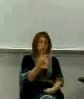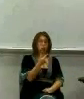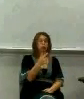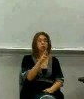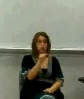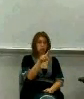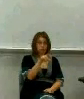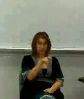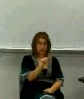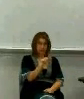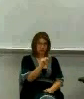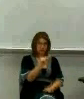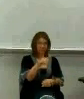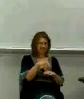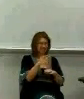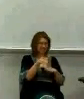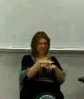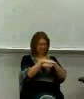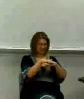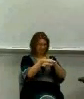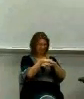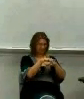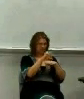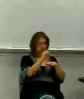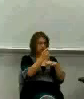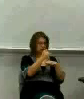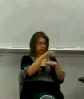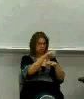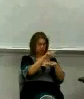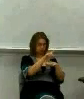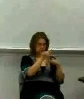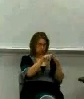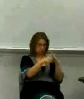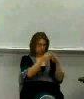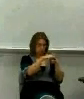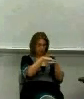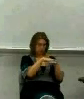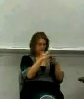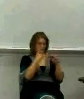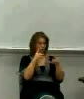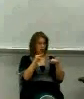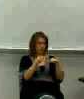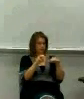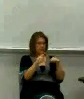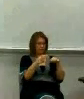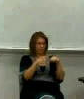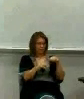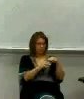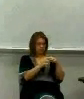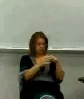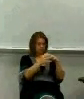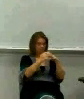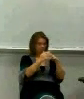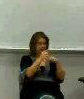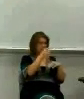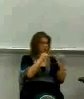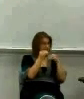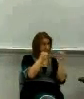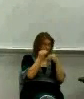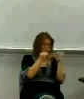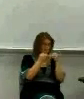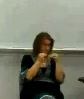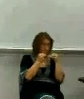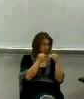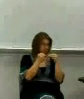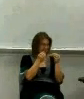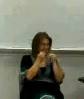the oxygen-oxygen interface, just on the oxidized side, waiting for that methane to come out and chomping it up, right? Eating